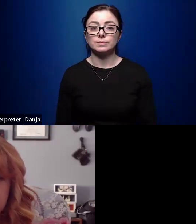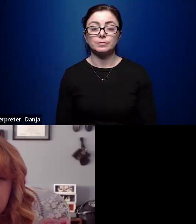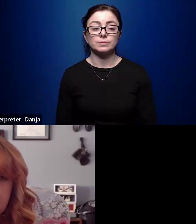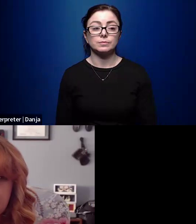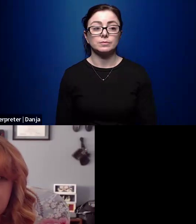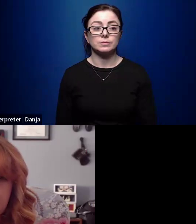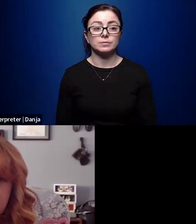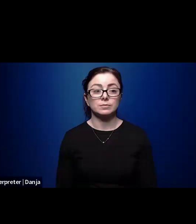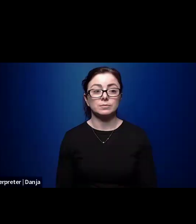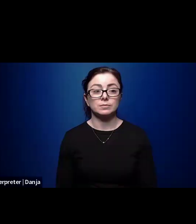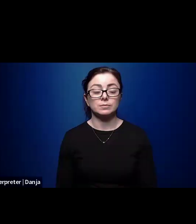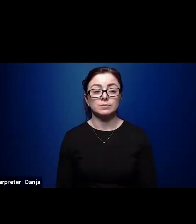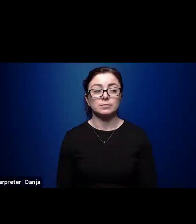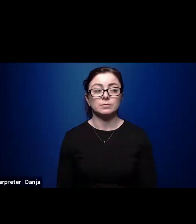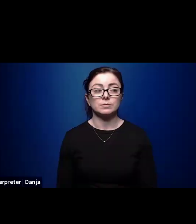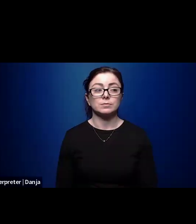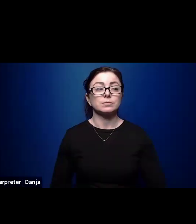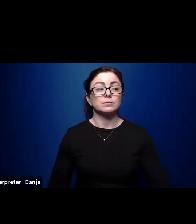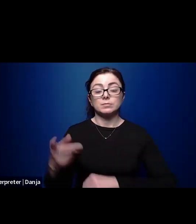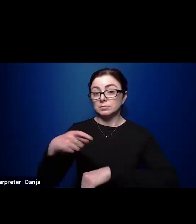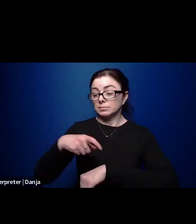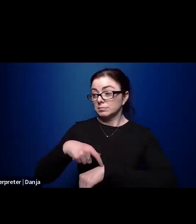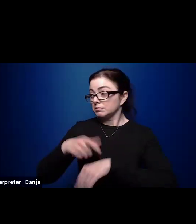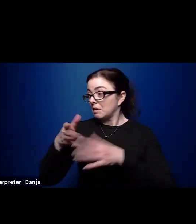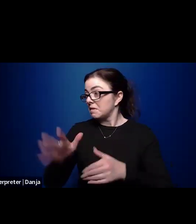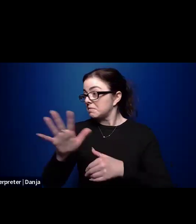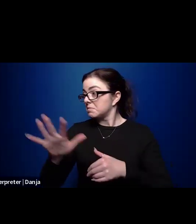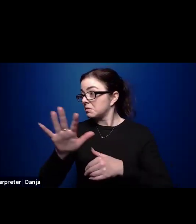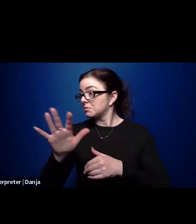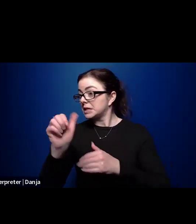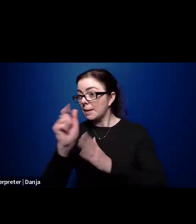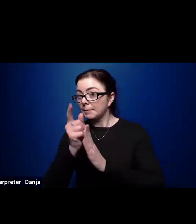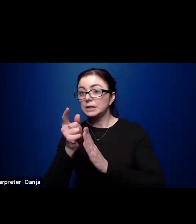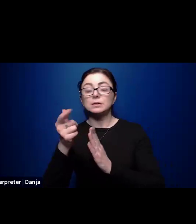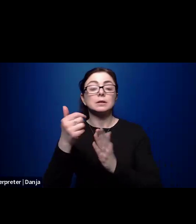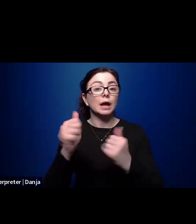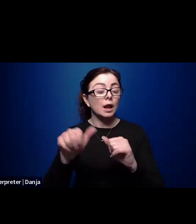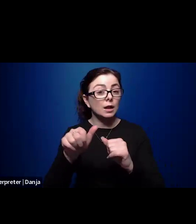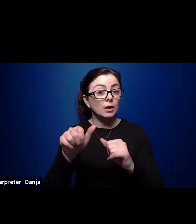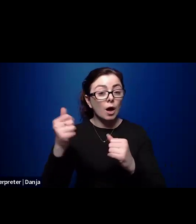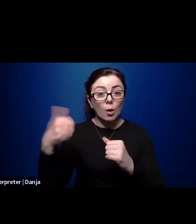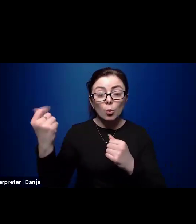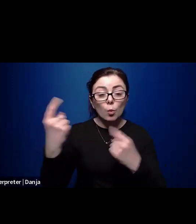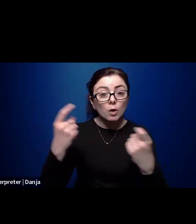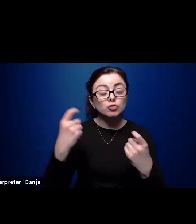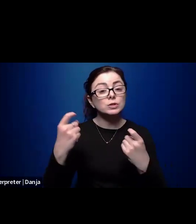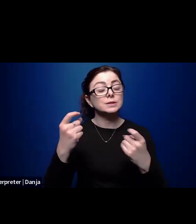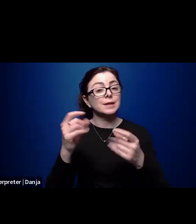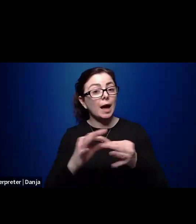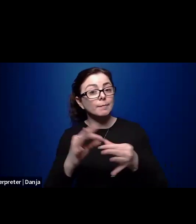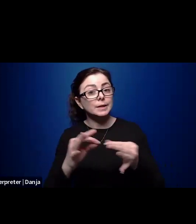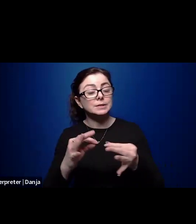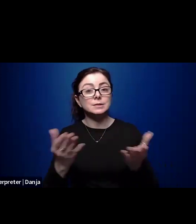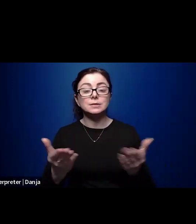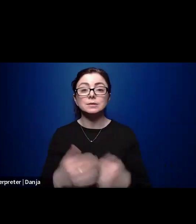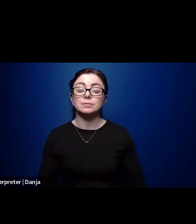So looking at the time that we have left, does anyone have any other questions for any of our storytellers or comments?